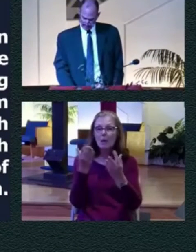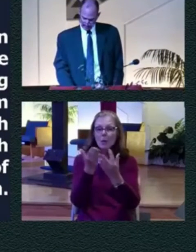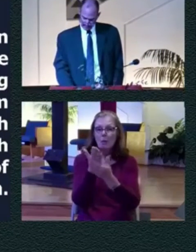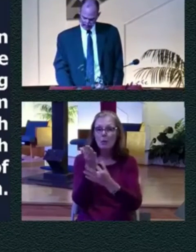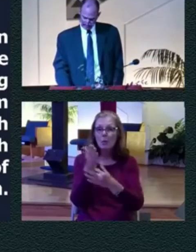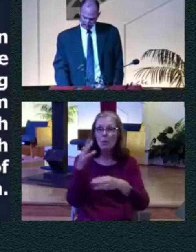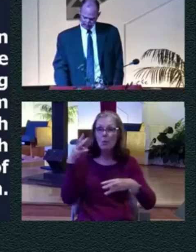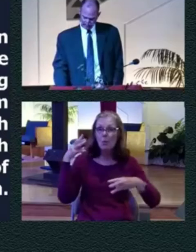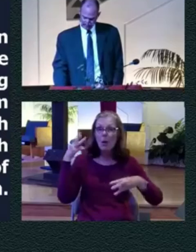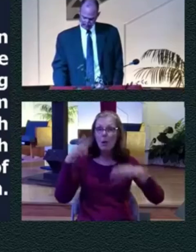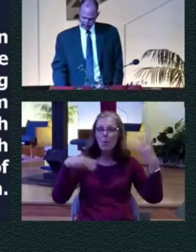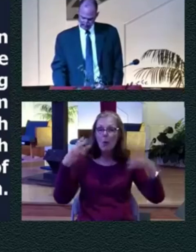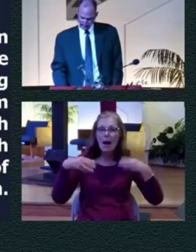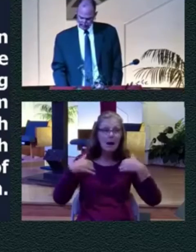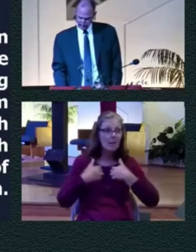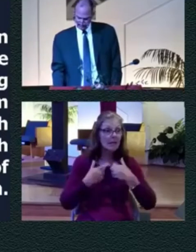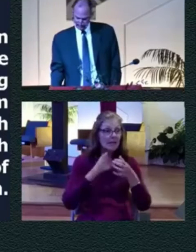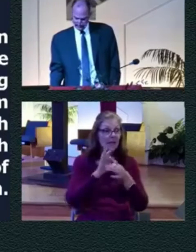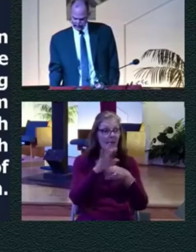the earth.